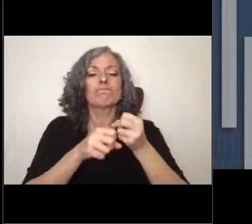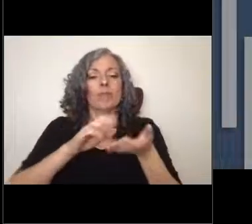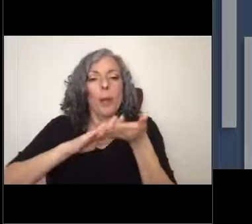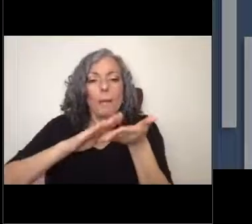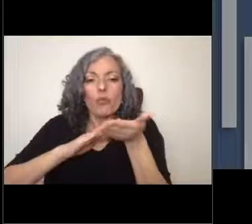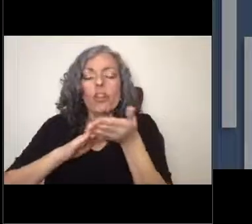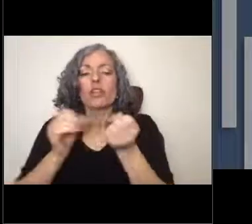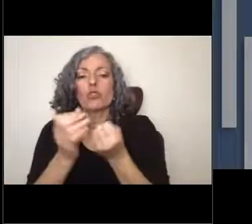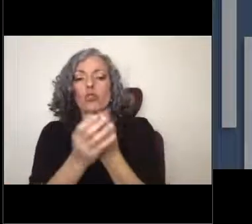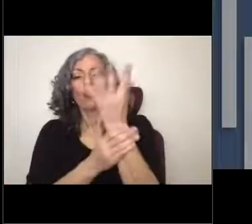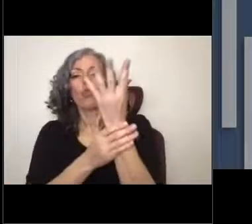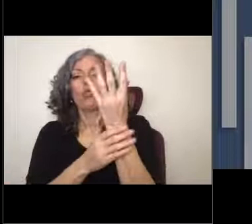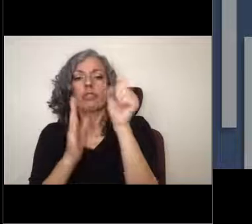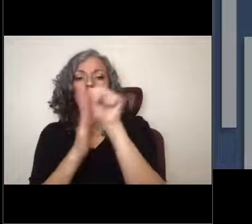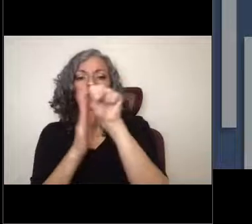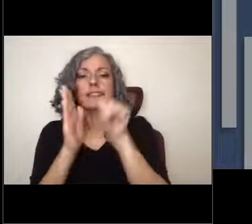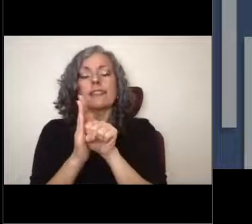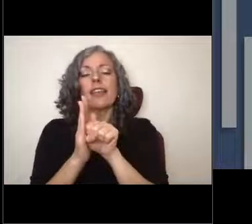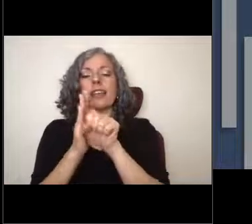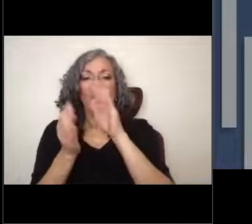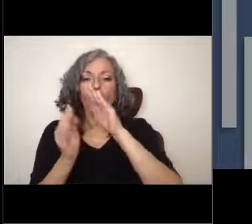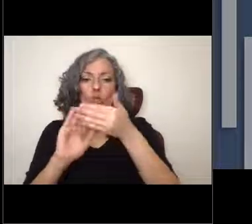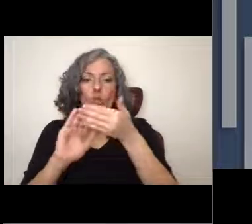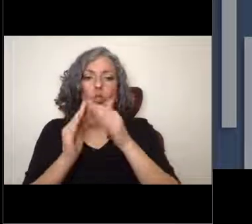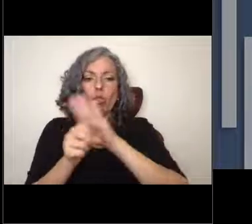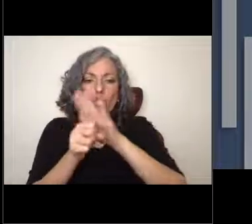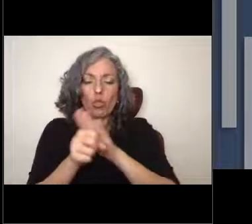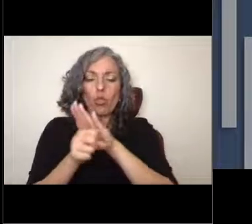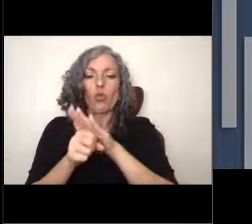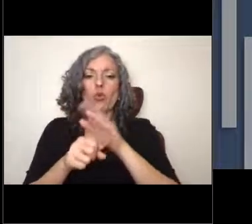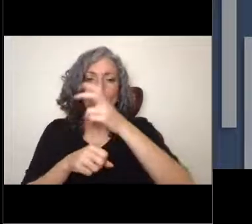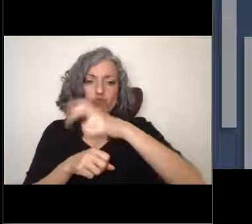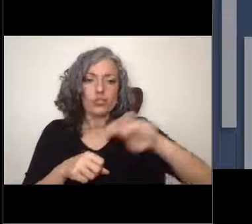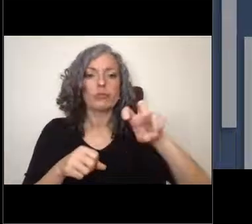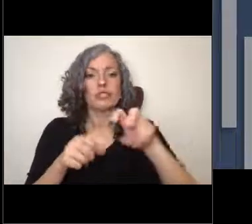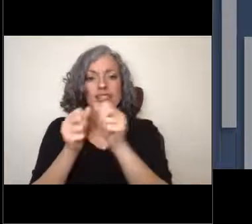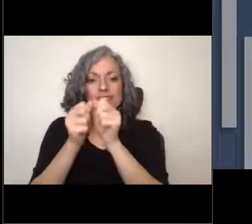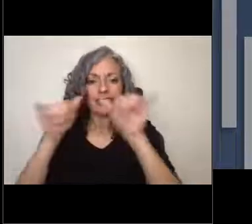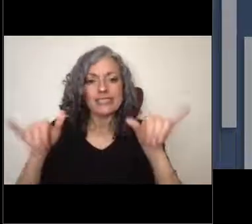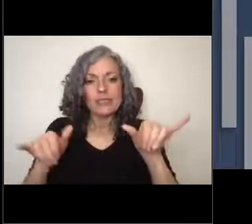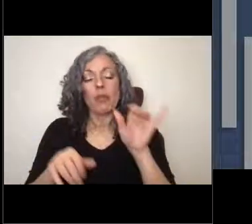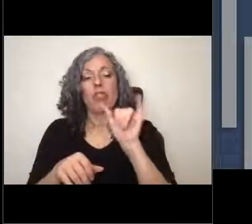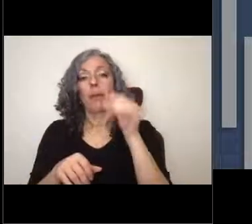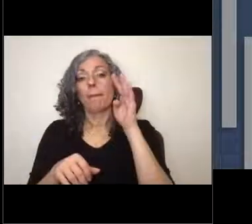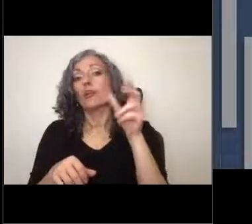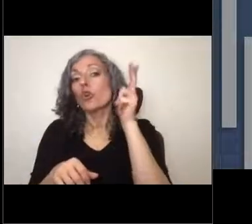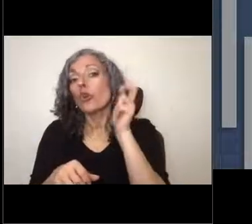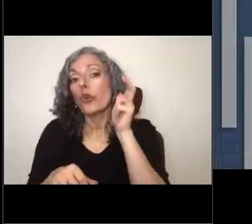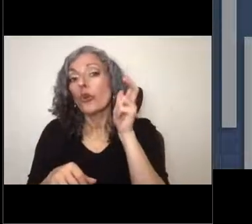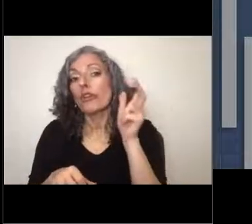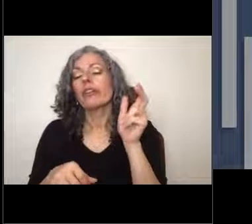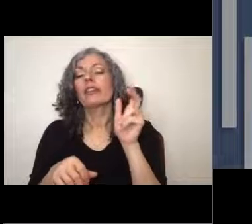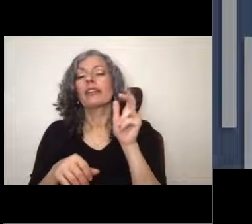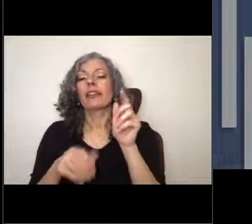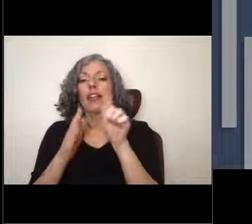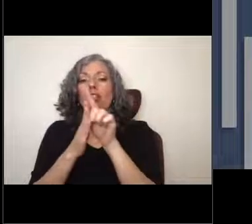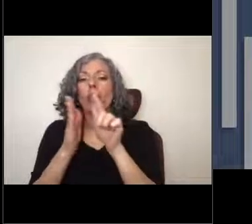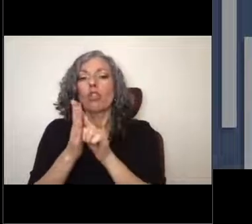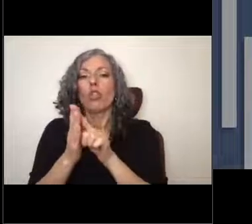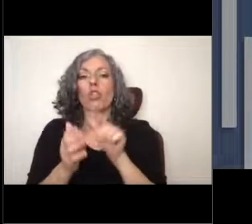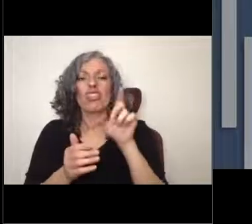the state and local transportation system. And when this bill was being heard in the legislature and the fiscal committees, we